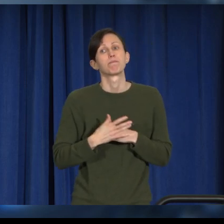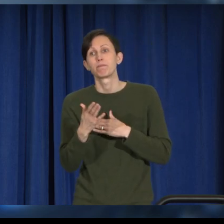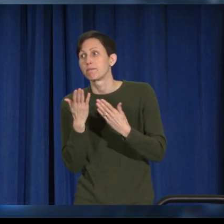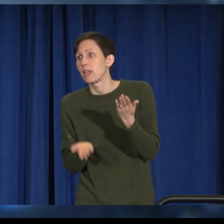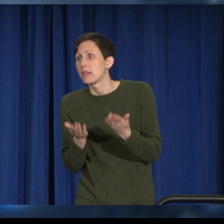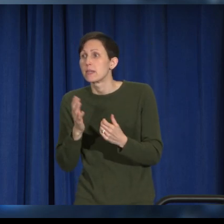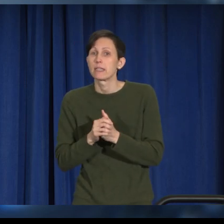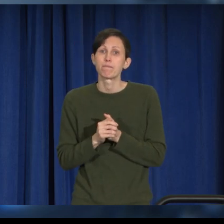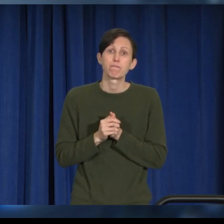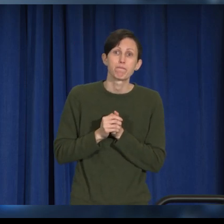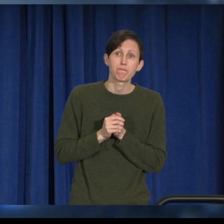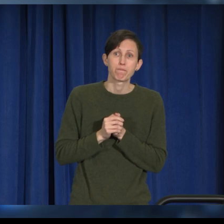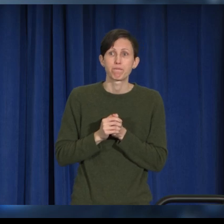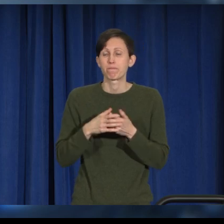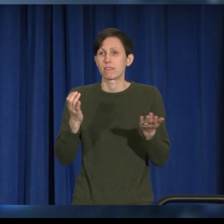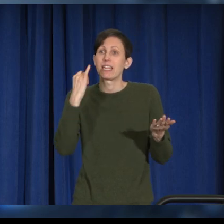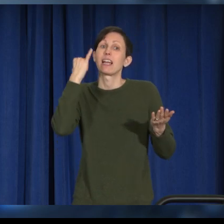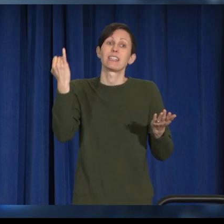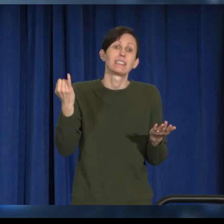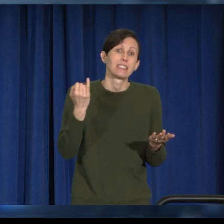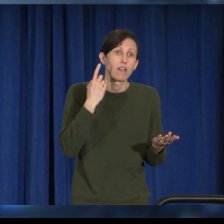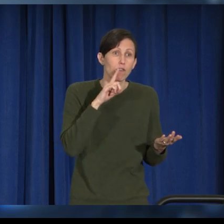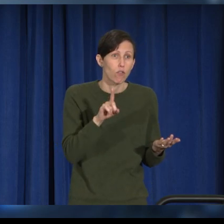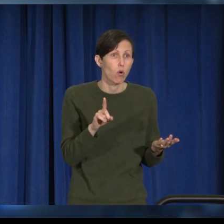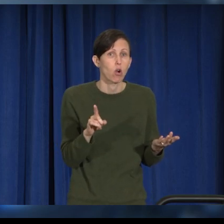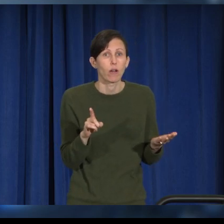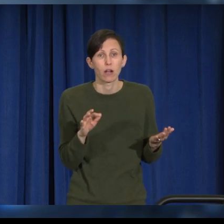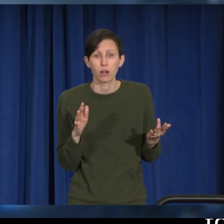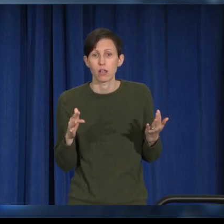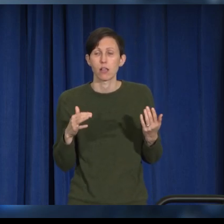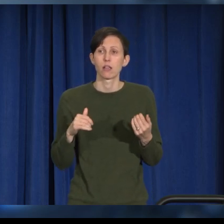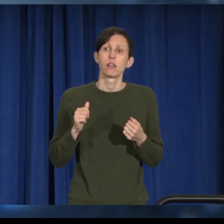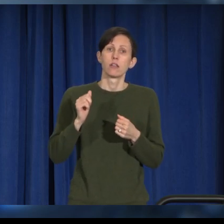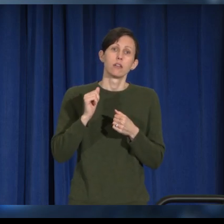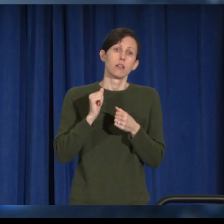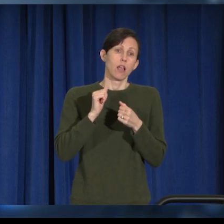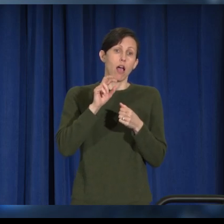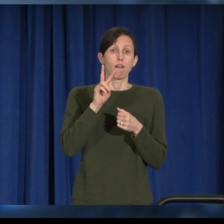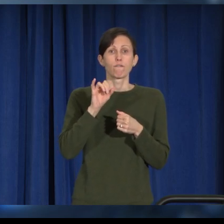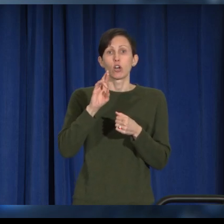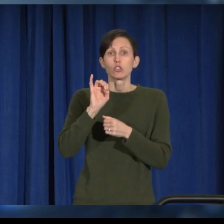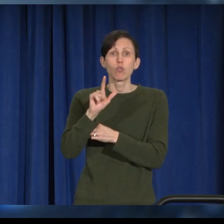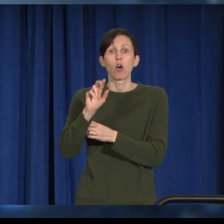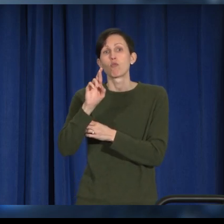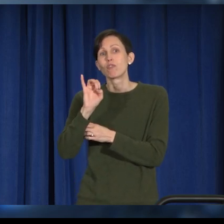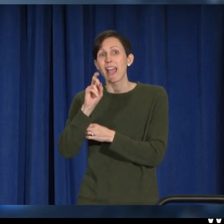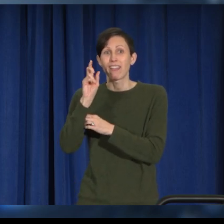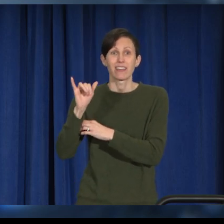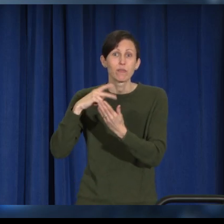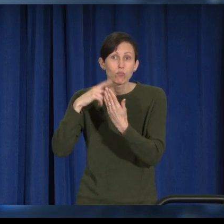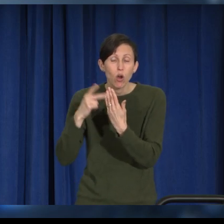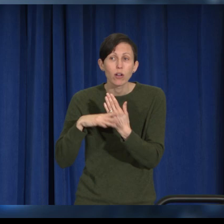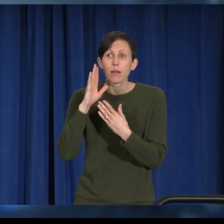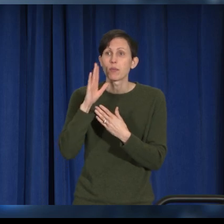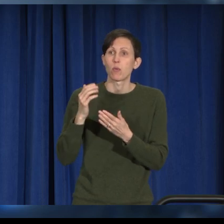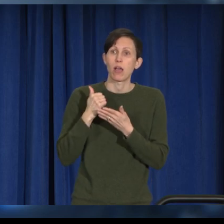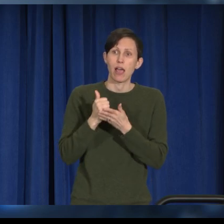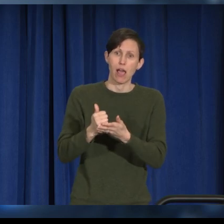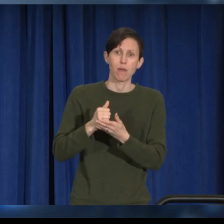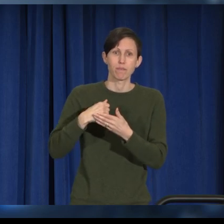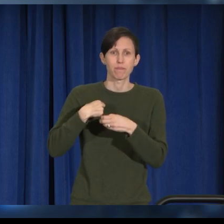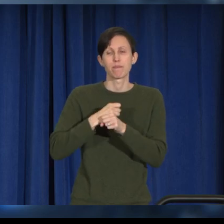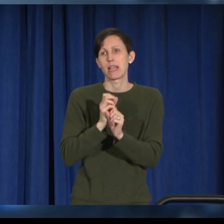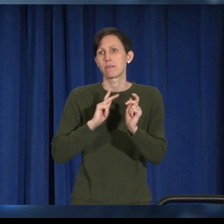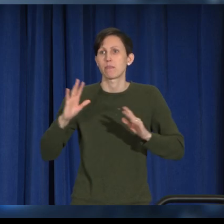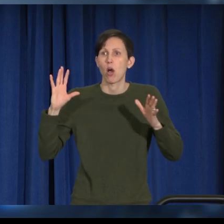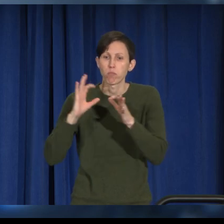it's an idea for a virtual reality program that will help bring neurodivergent people together. It's